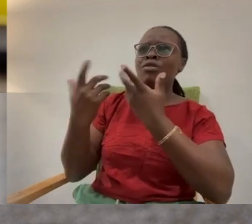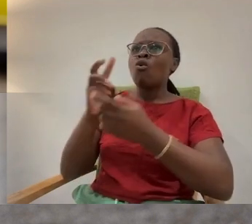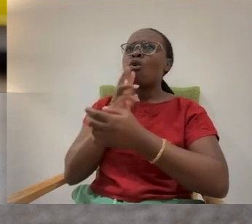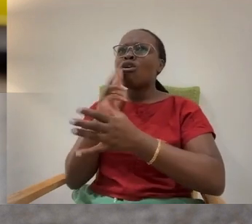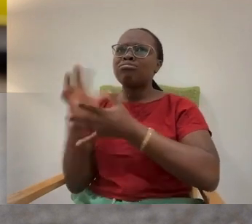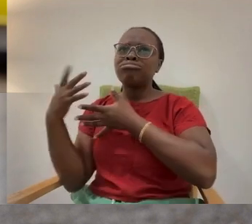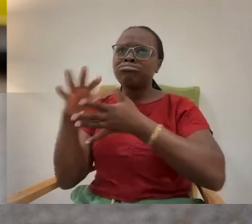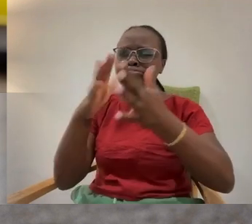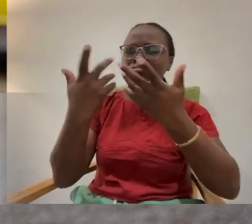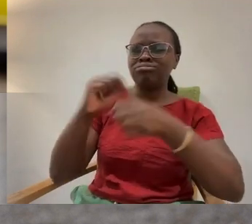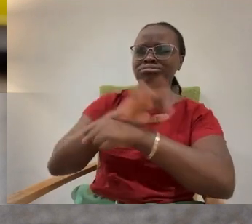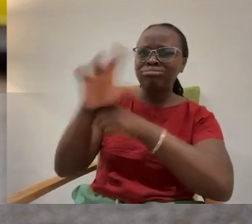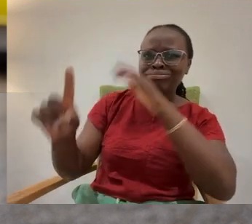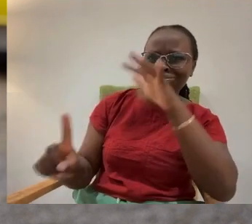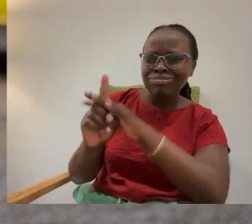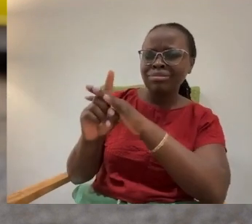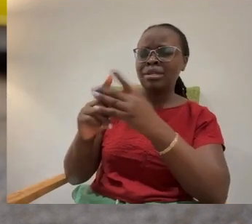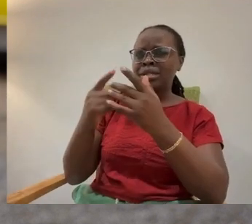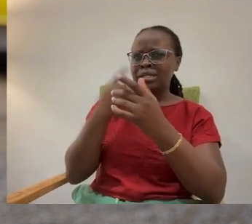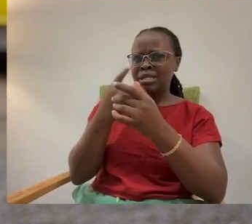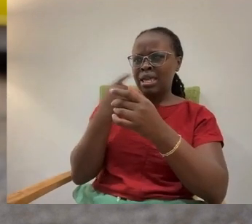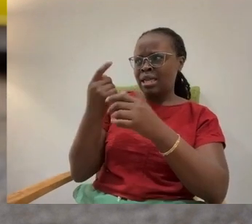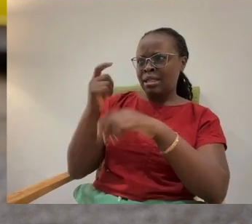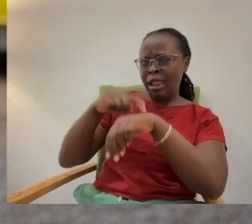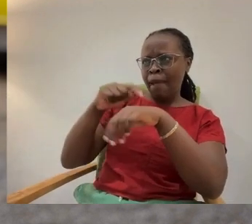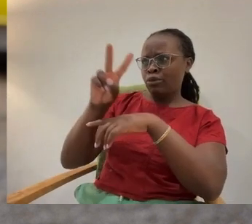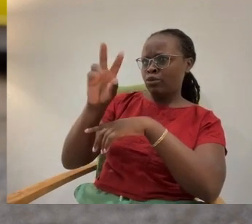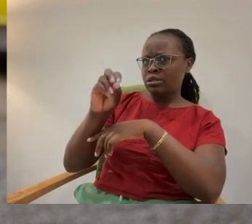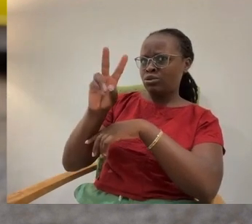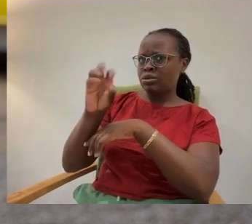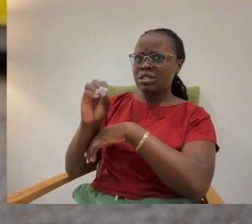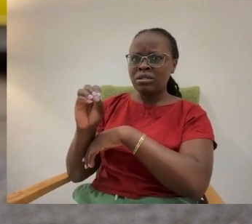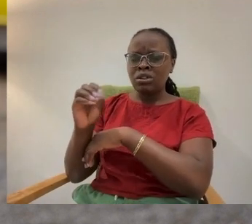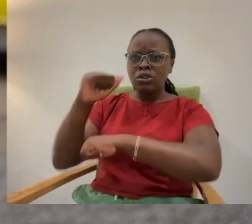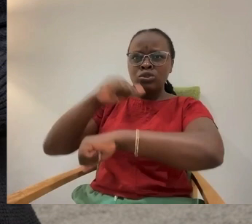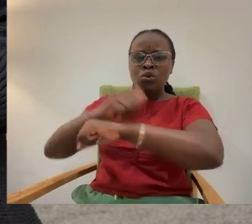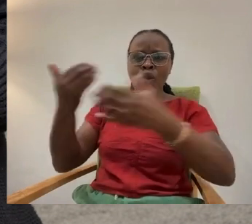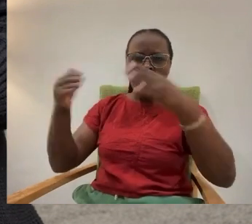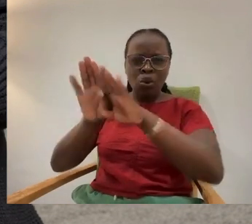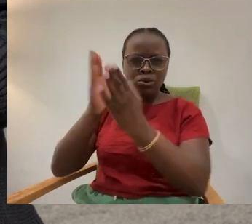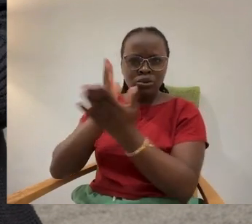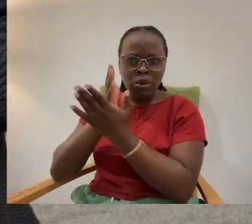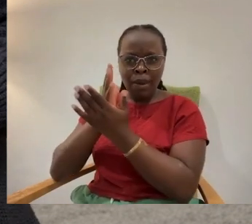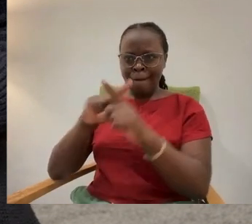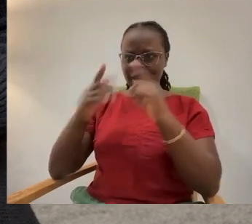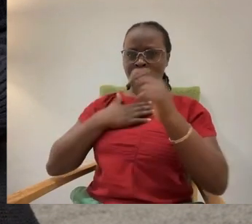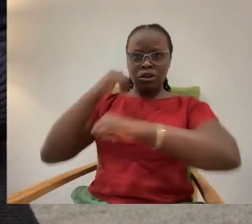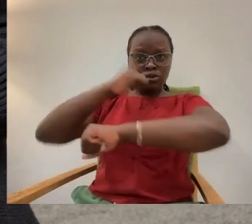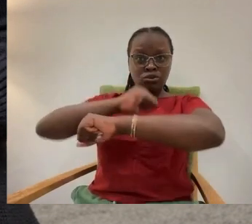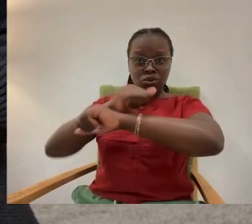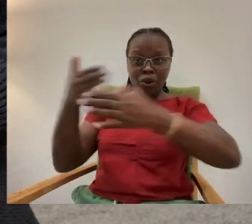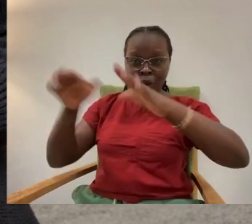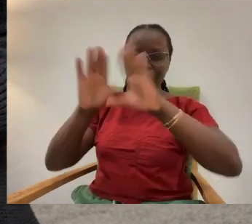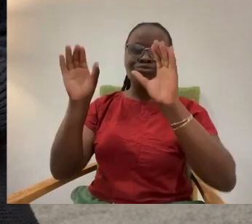2020, when schools were completely shut down, do you know we didn't close down our school? We were able to sustain our